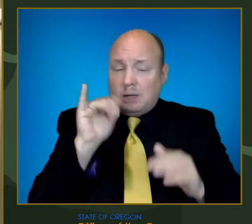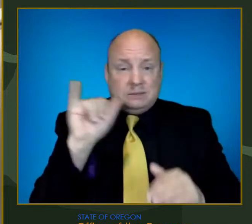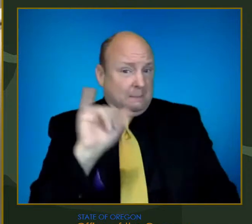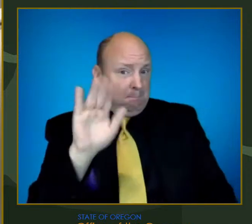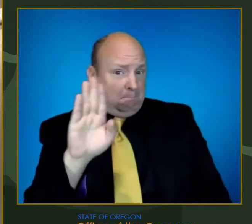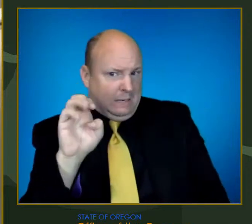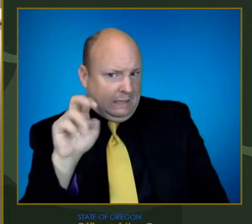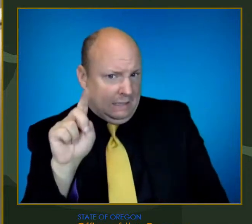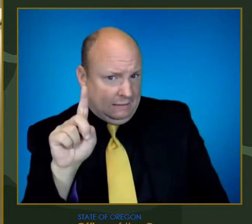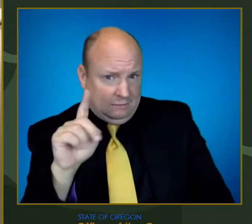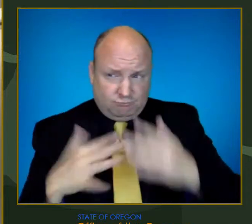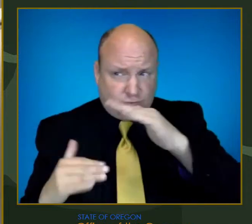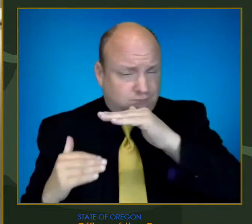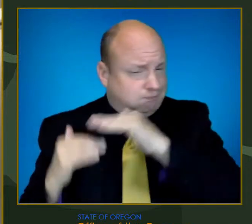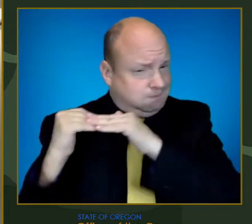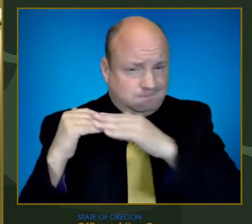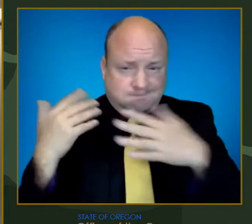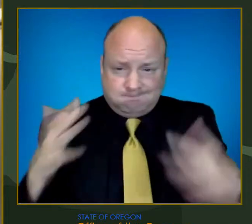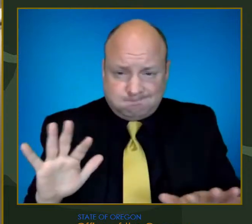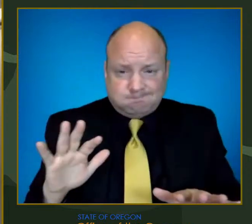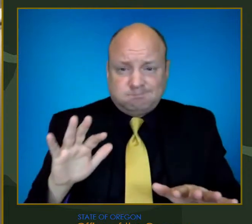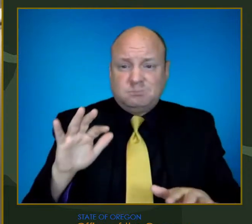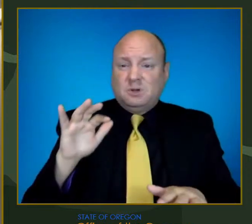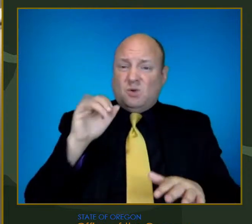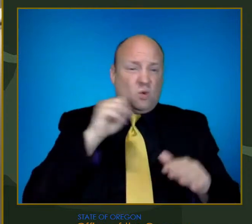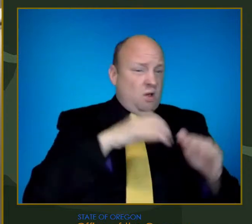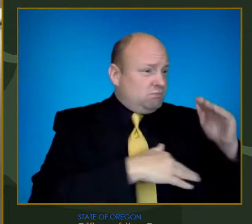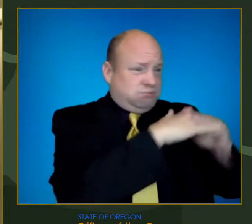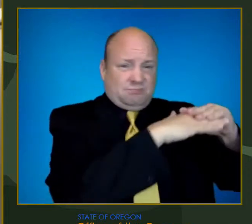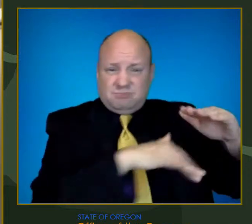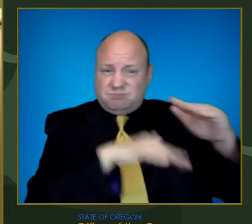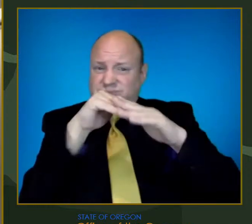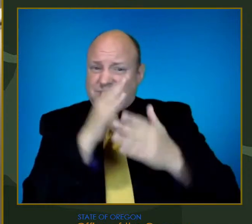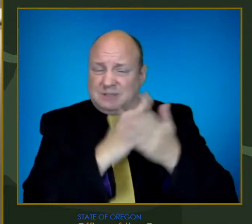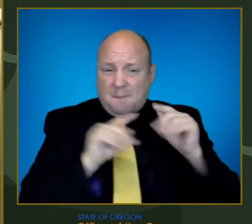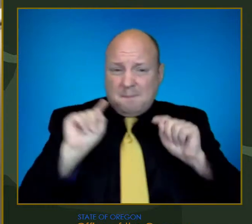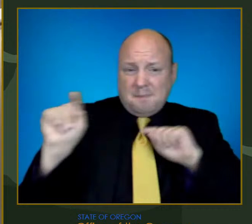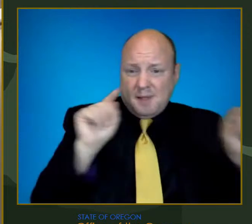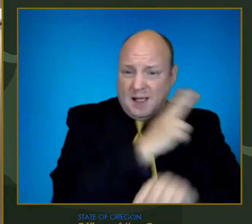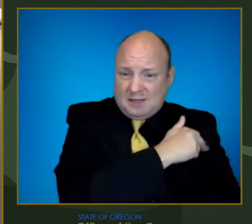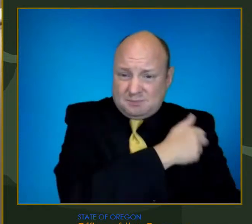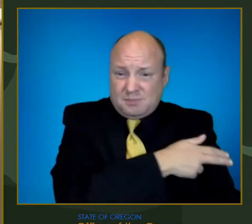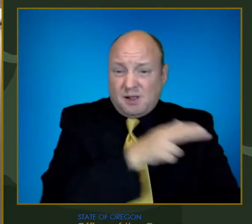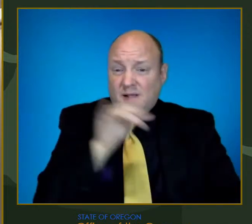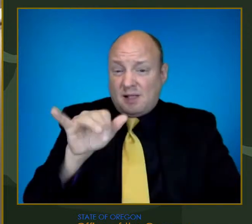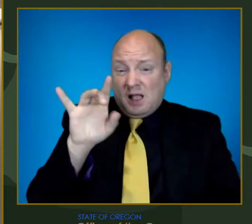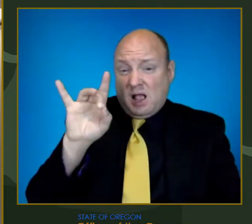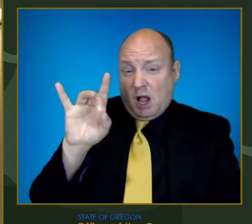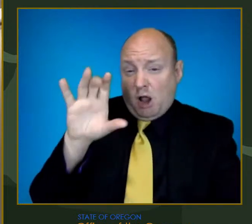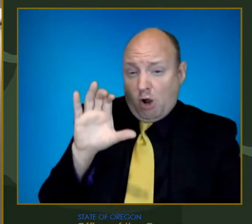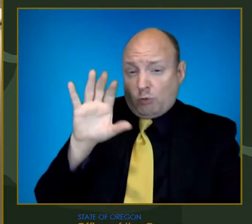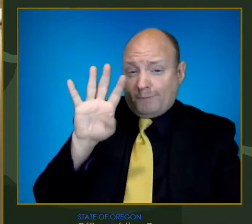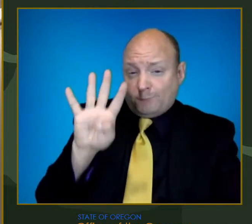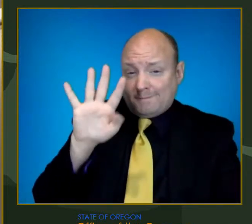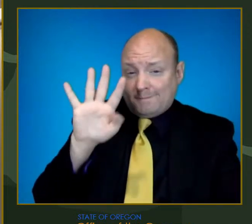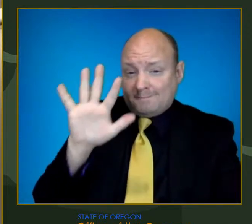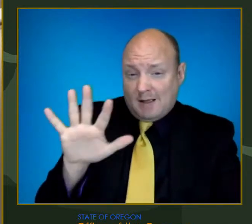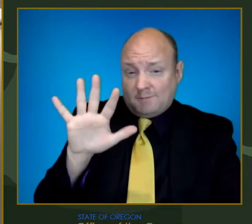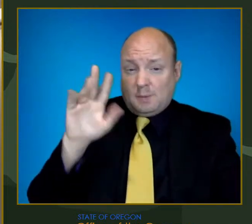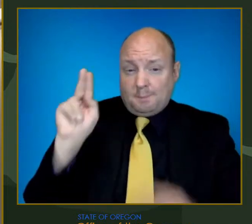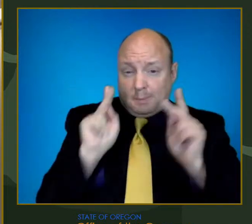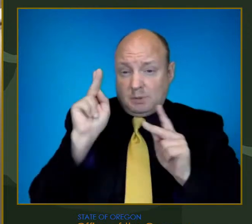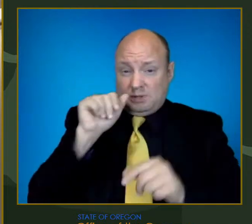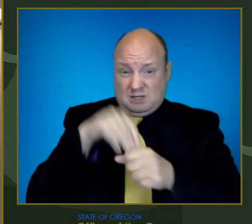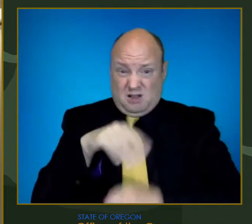seen rises in cases. You've heard about the 845 cases of hospitalized patients, and there are predictive models estimating